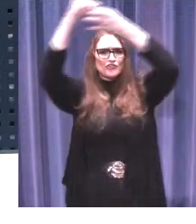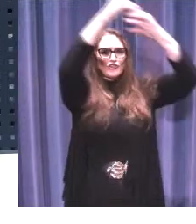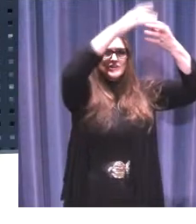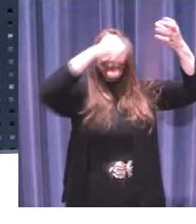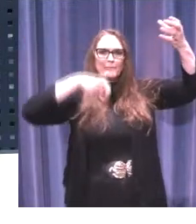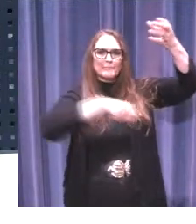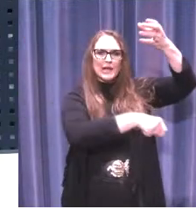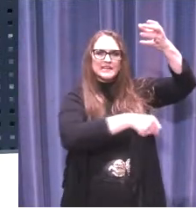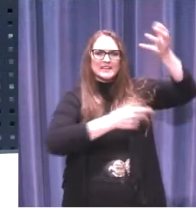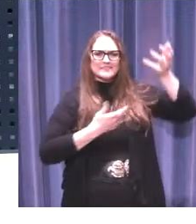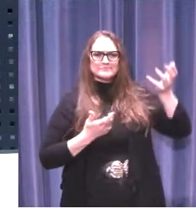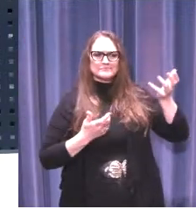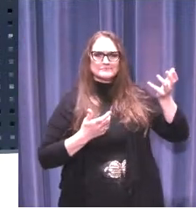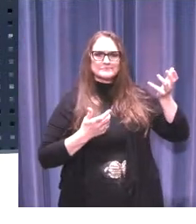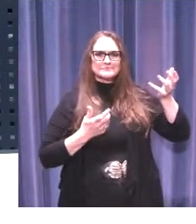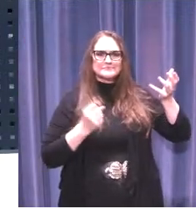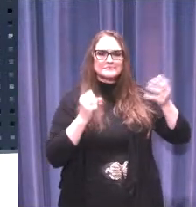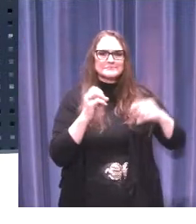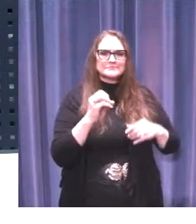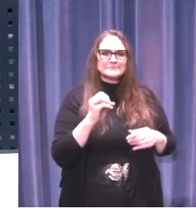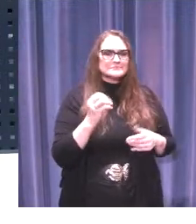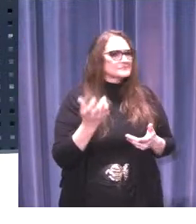And so